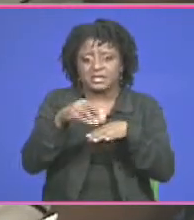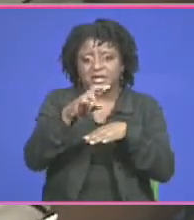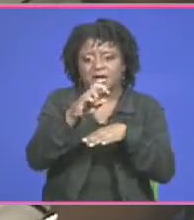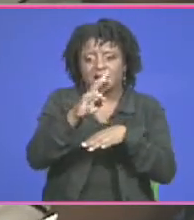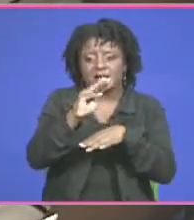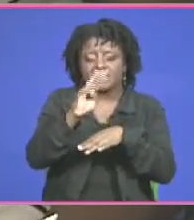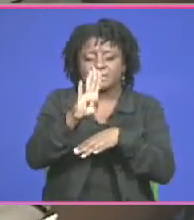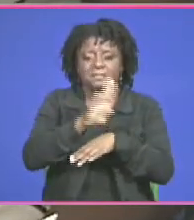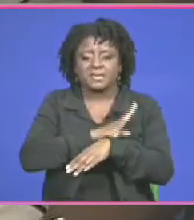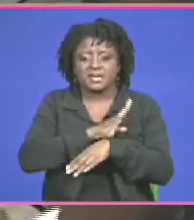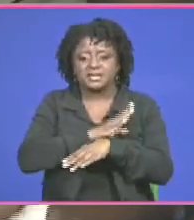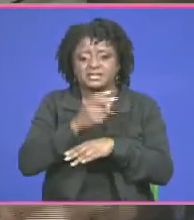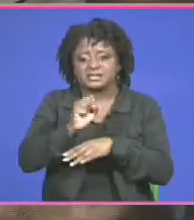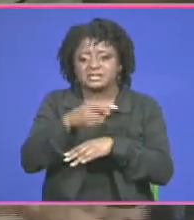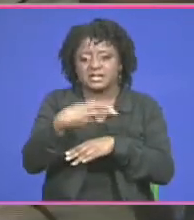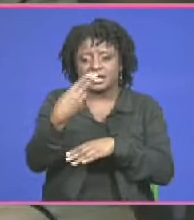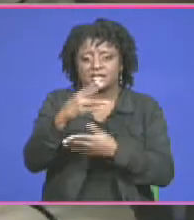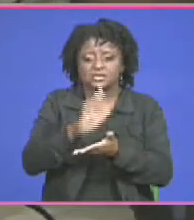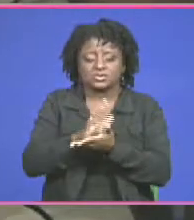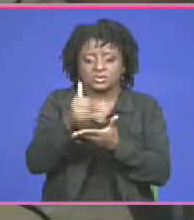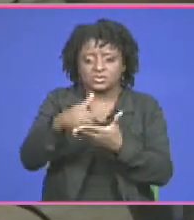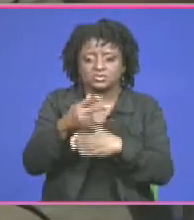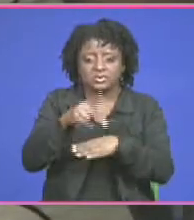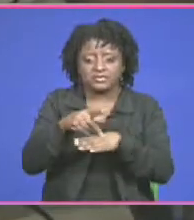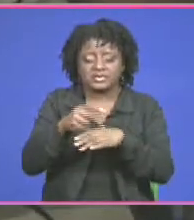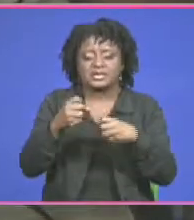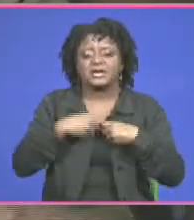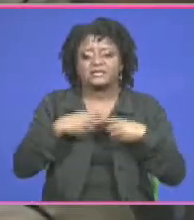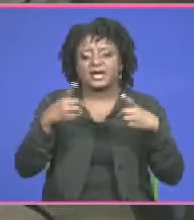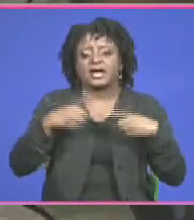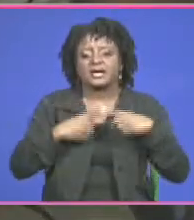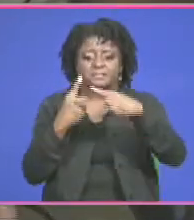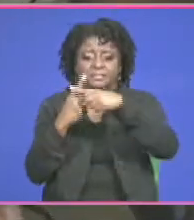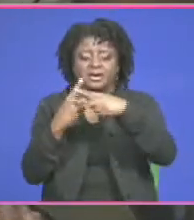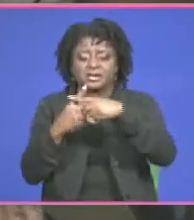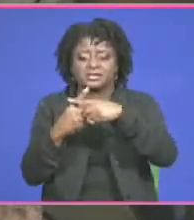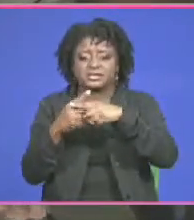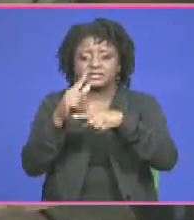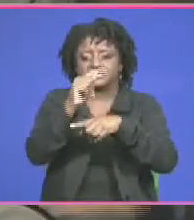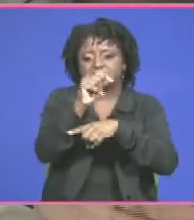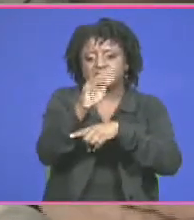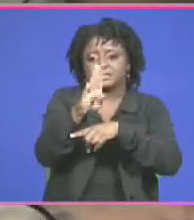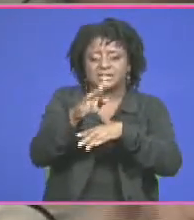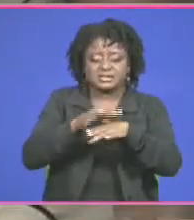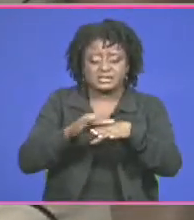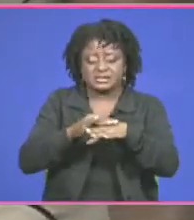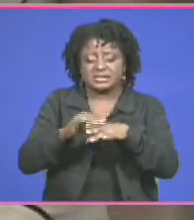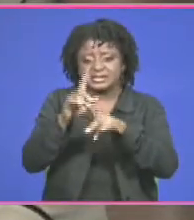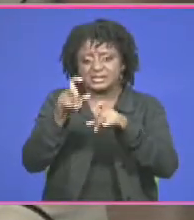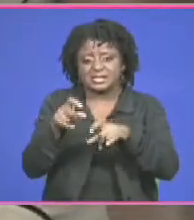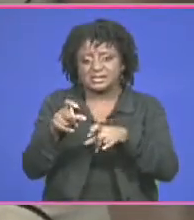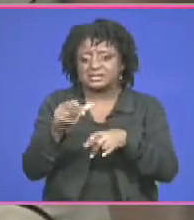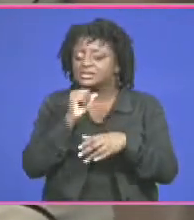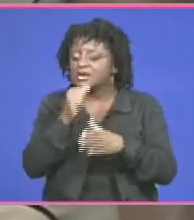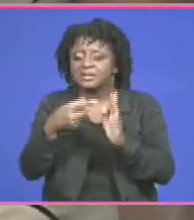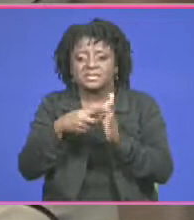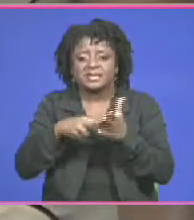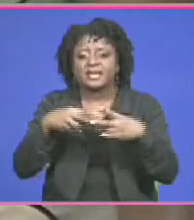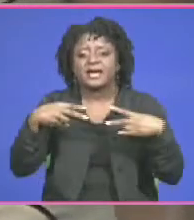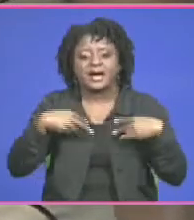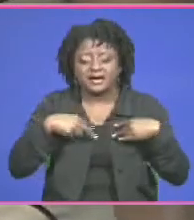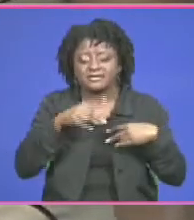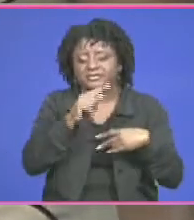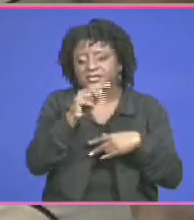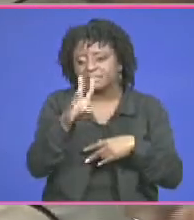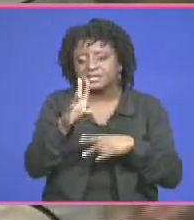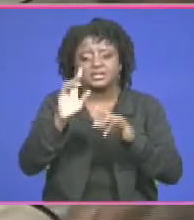positive TB skin tests. However, the skin test does not mean that they have TB. It simply means they've been exposed. First,